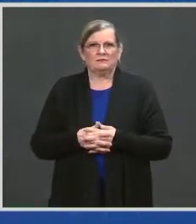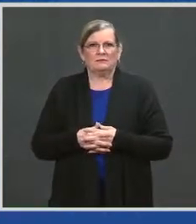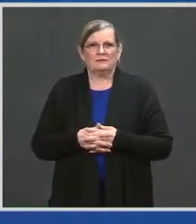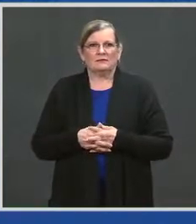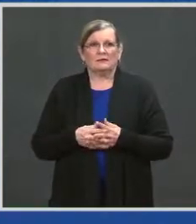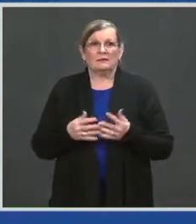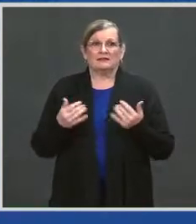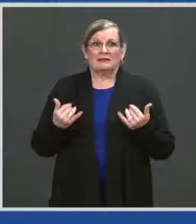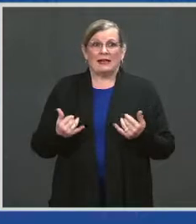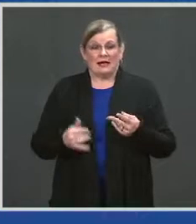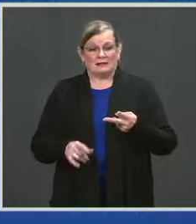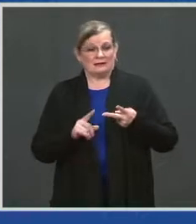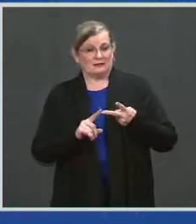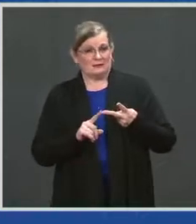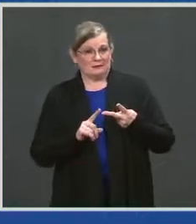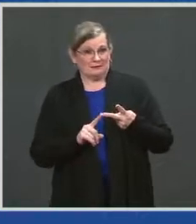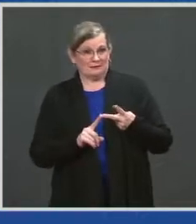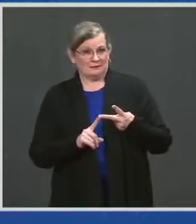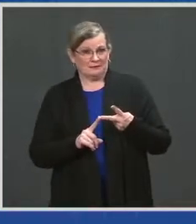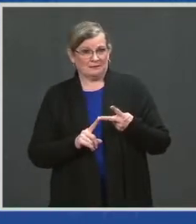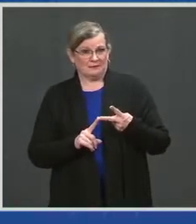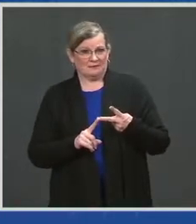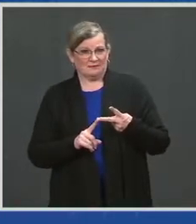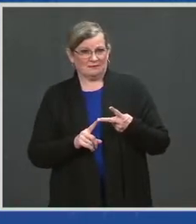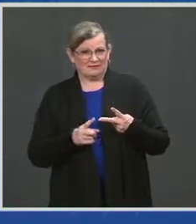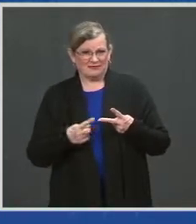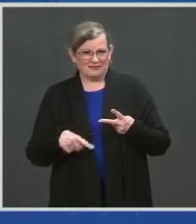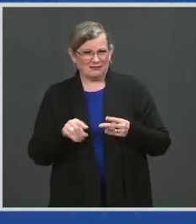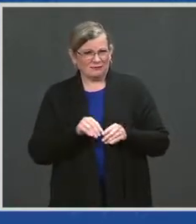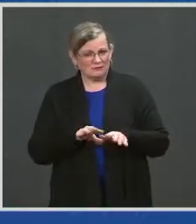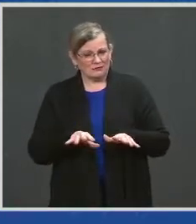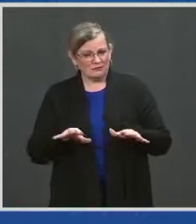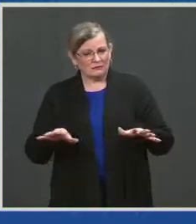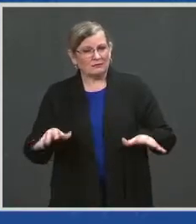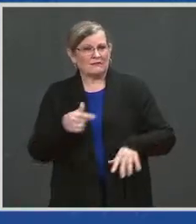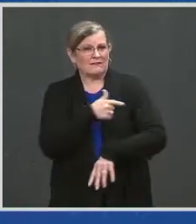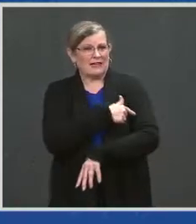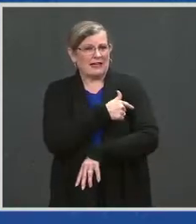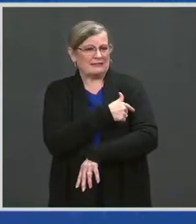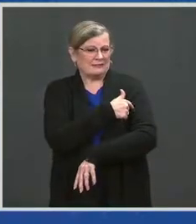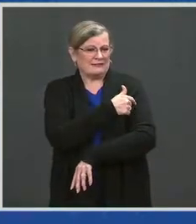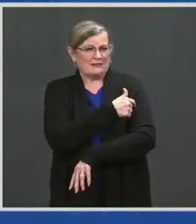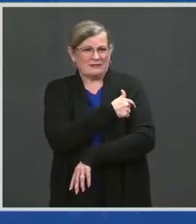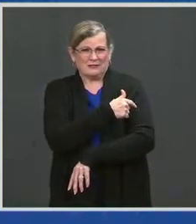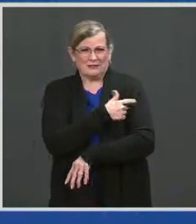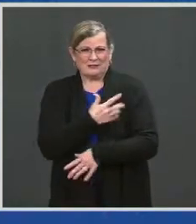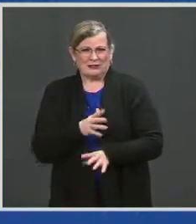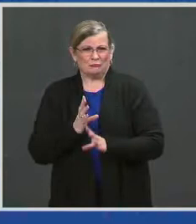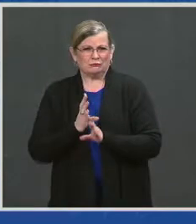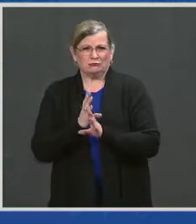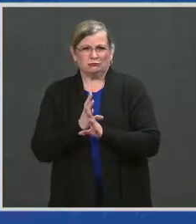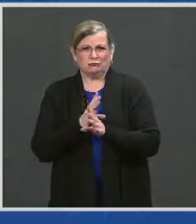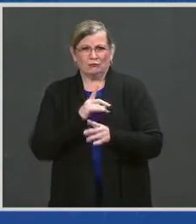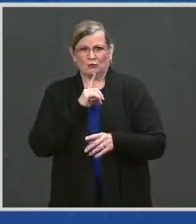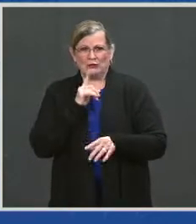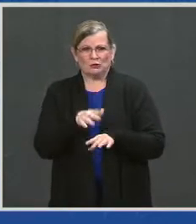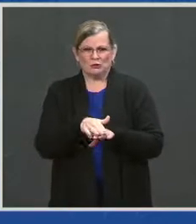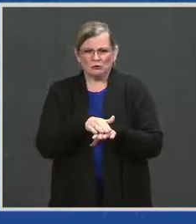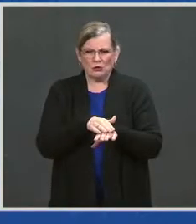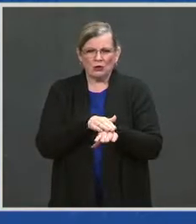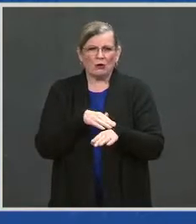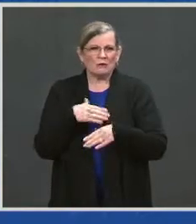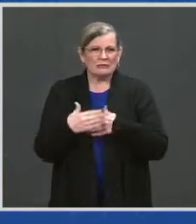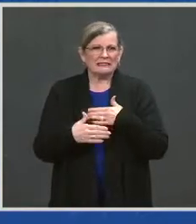getting the American people vaccinated. We've turned around a slow-moving vaccination program into being the envy of the